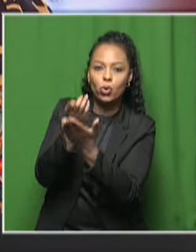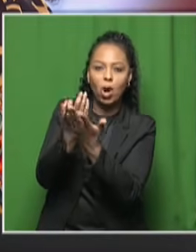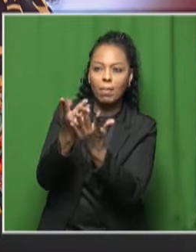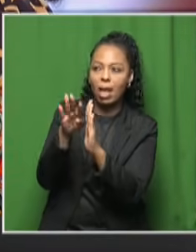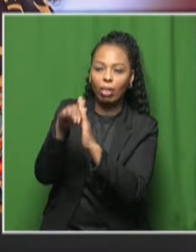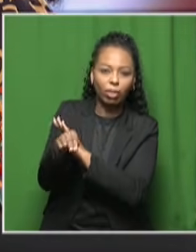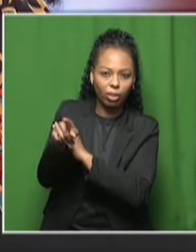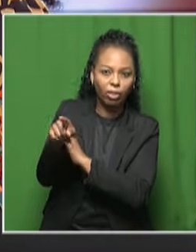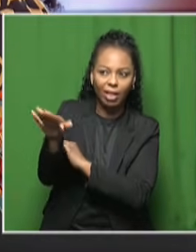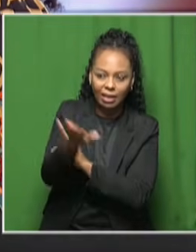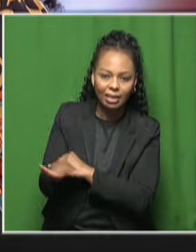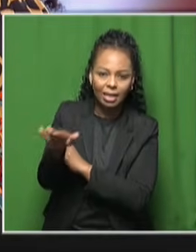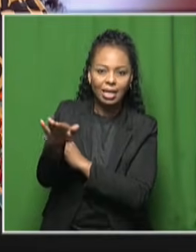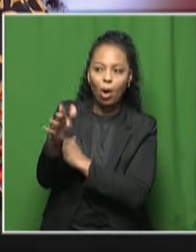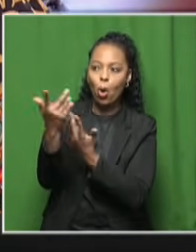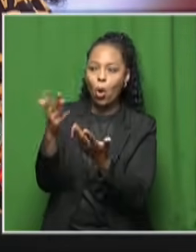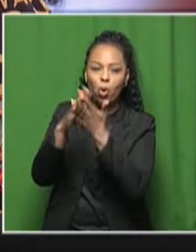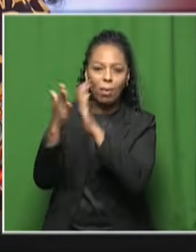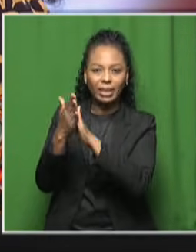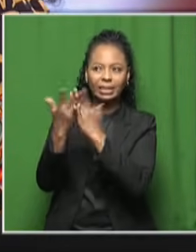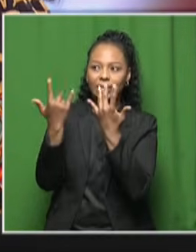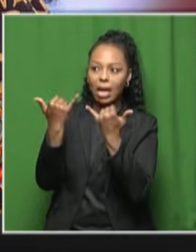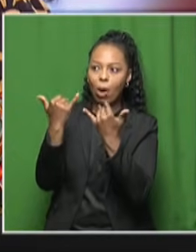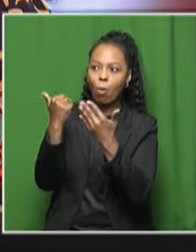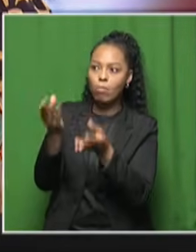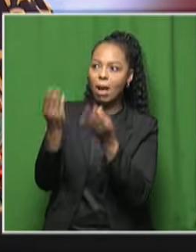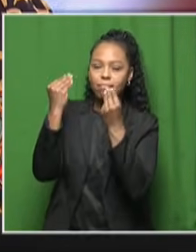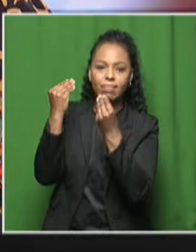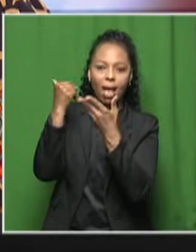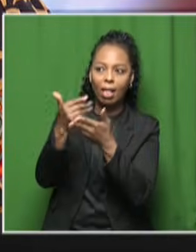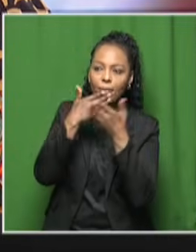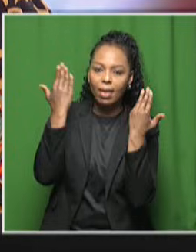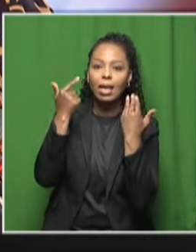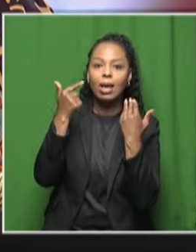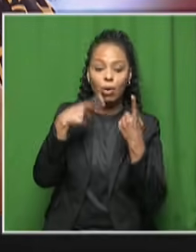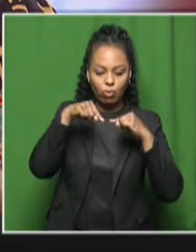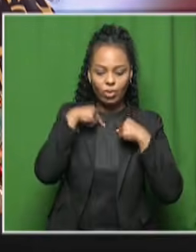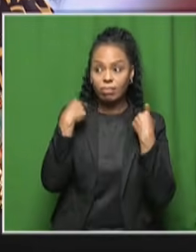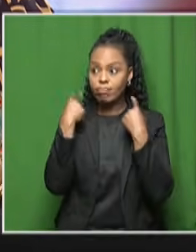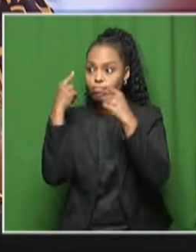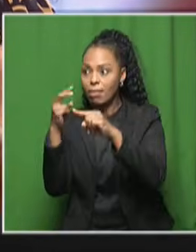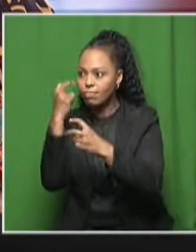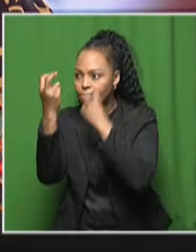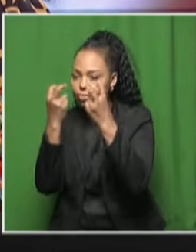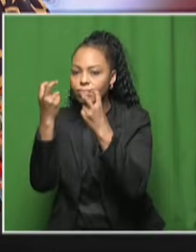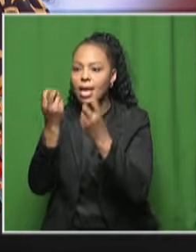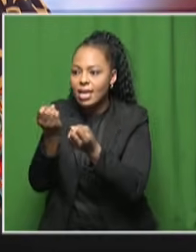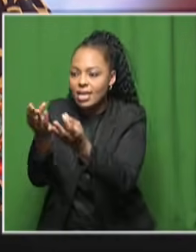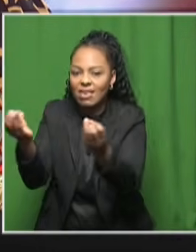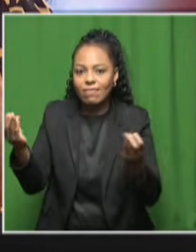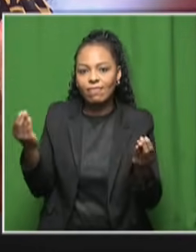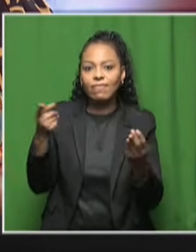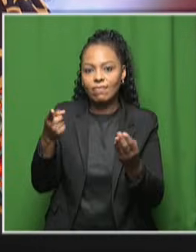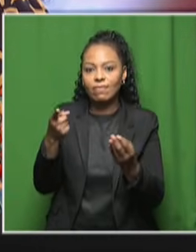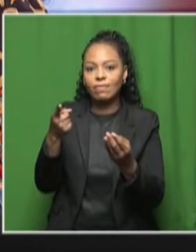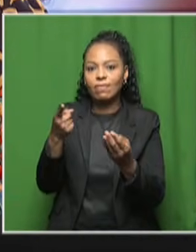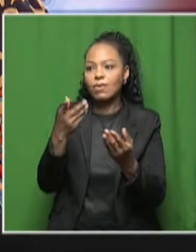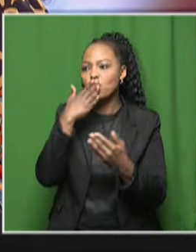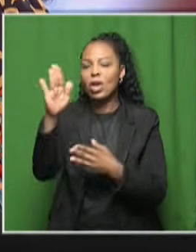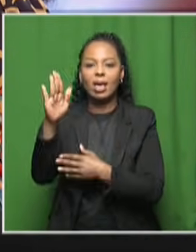communities, and we take it upon ourselves to give those devices and laptops,